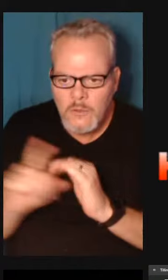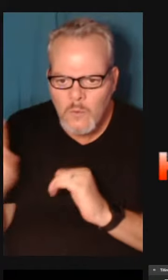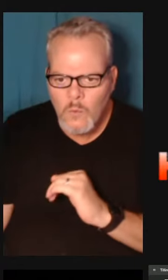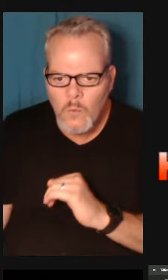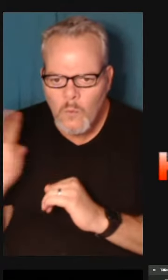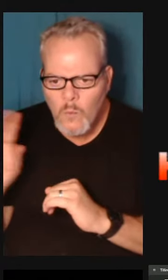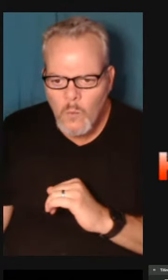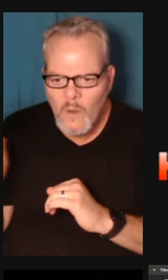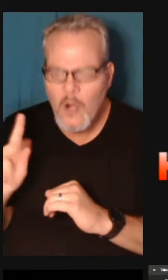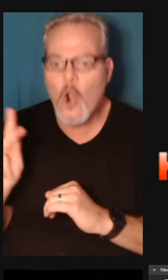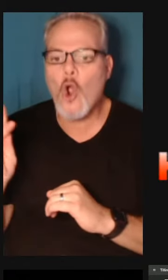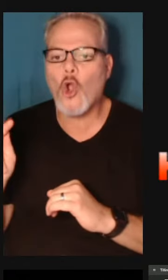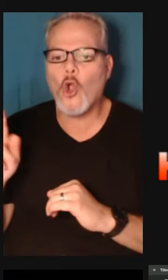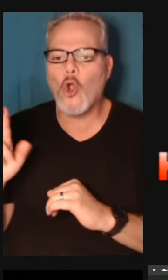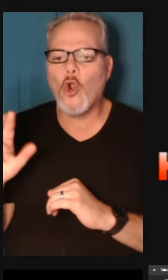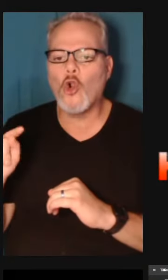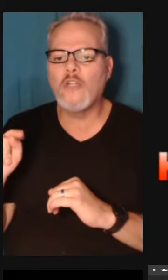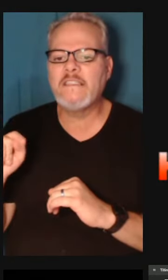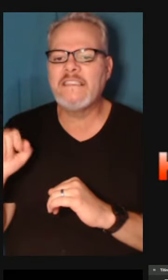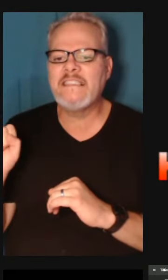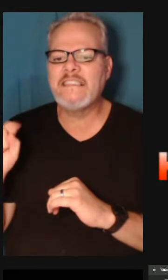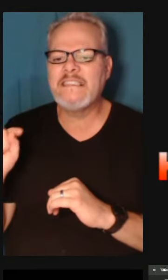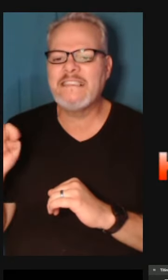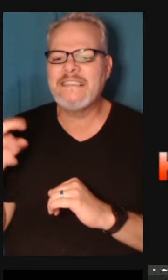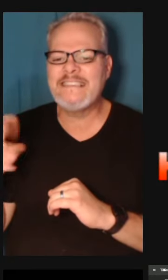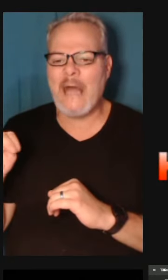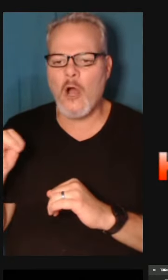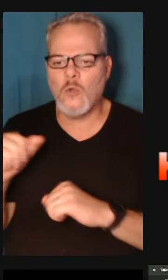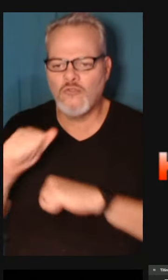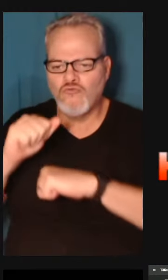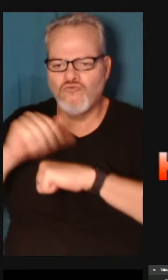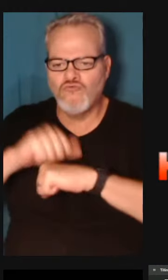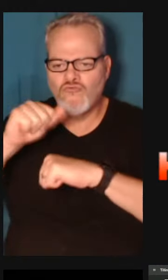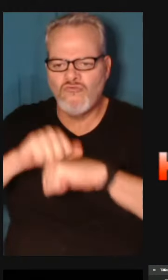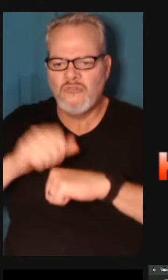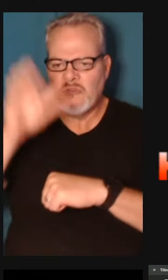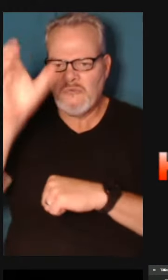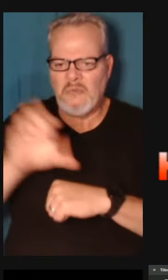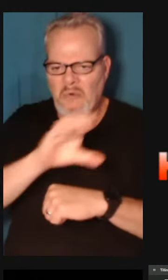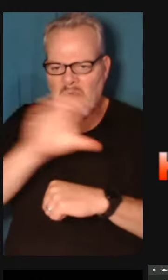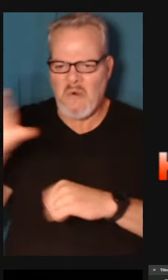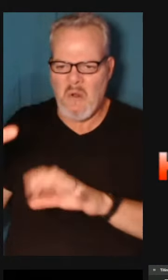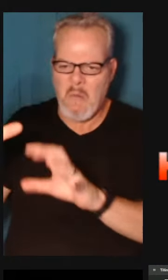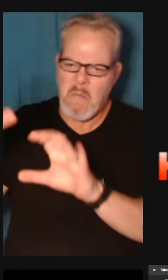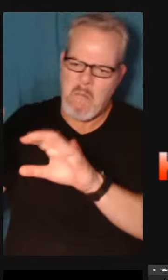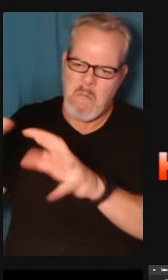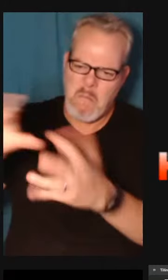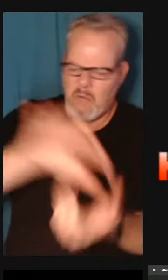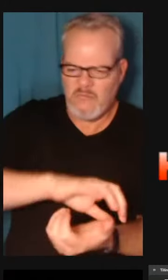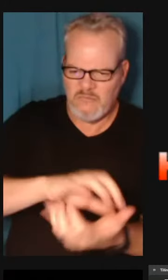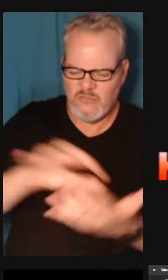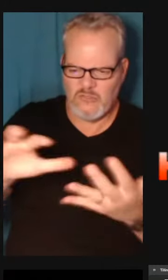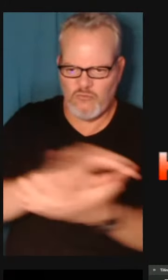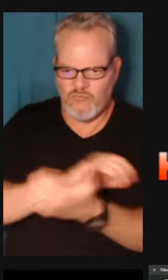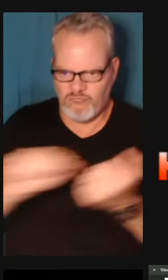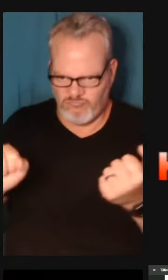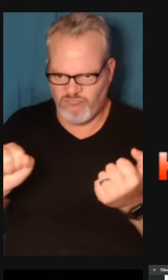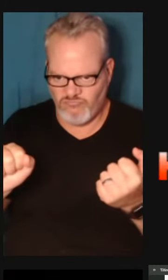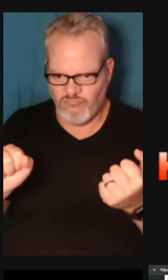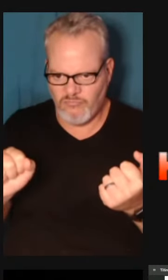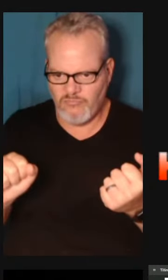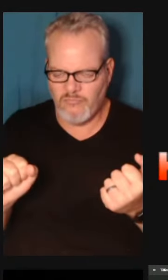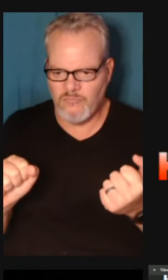in Curtistown, granite headstone toppled, they're replacing. And so